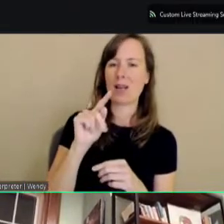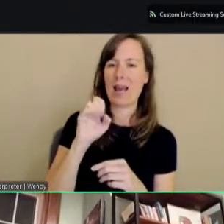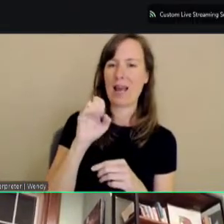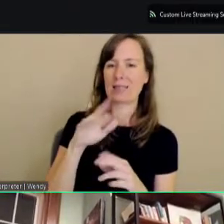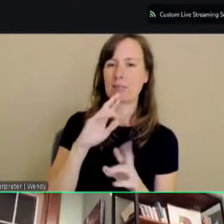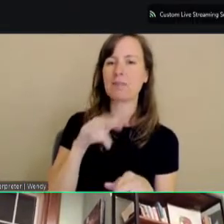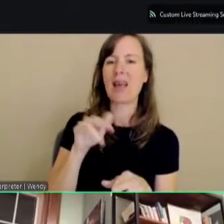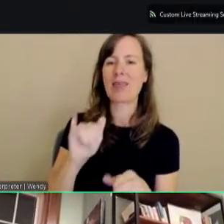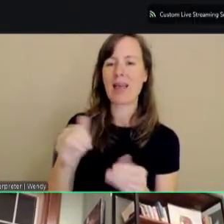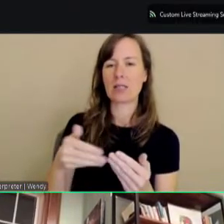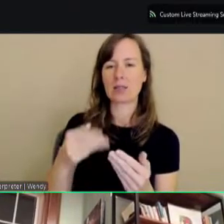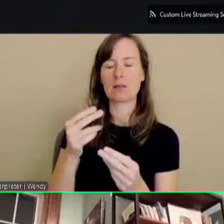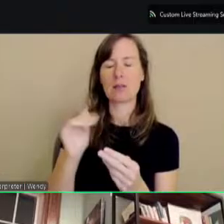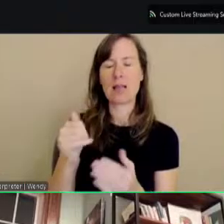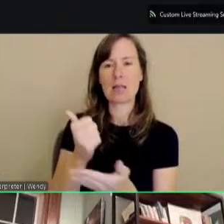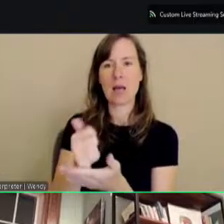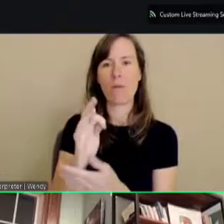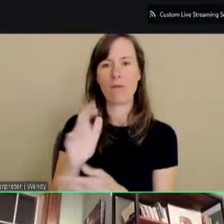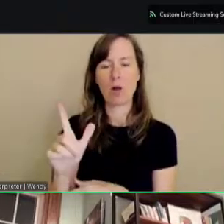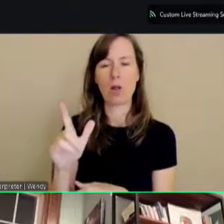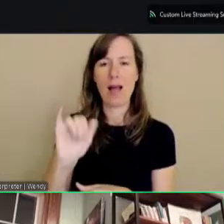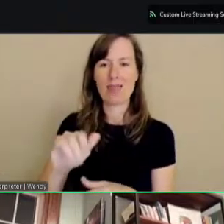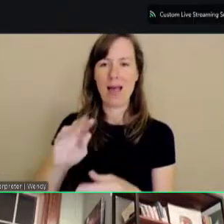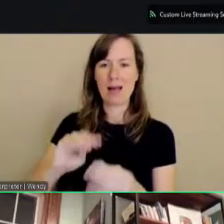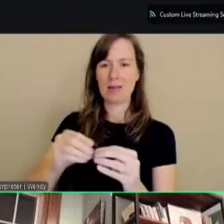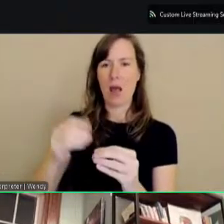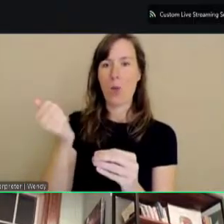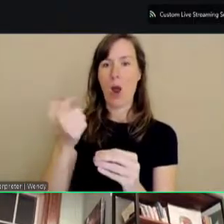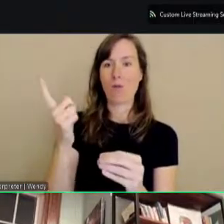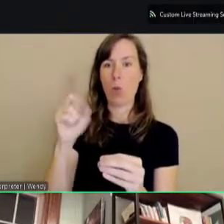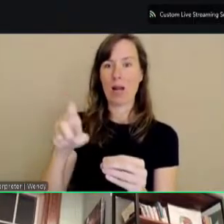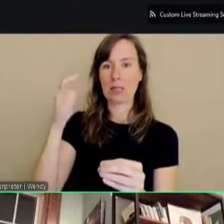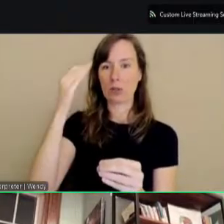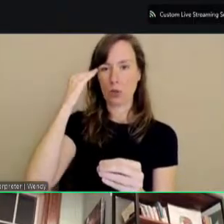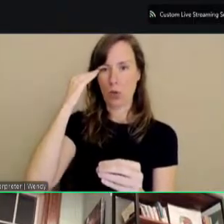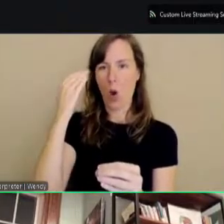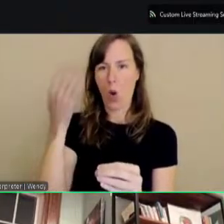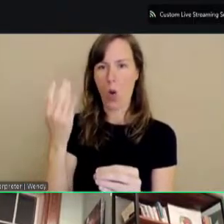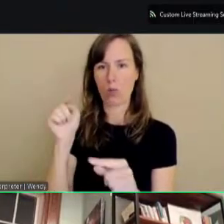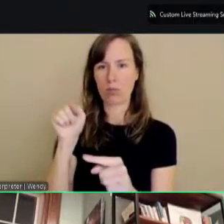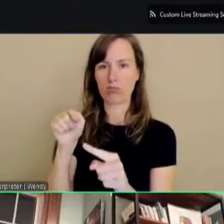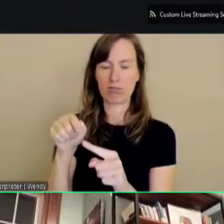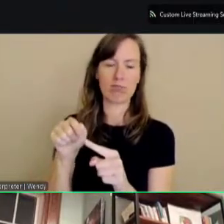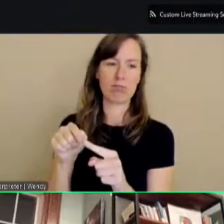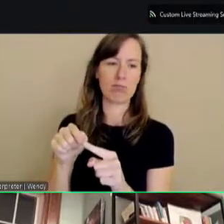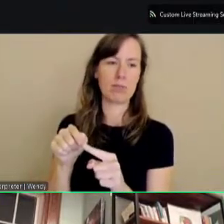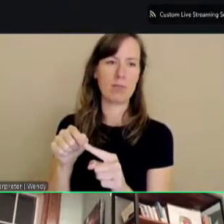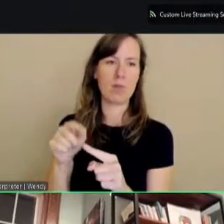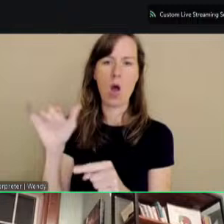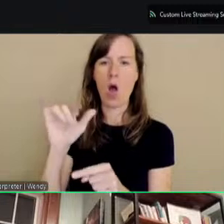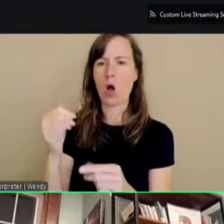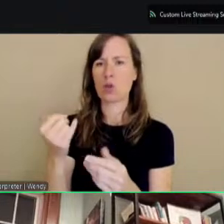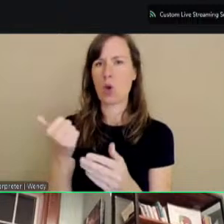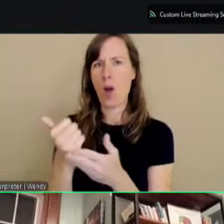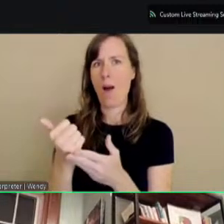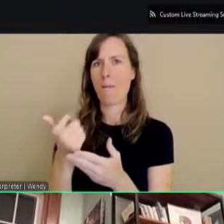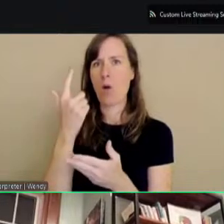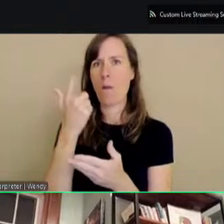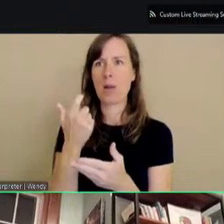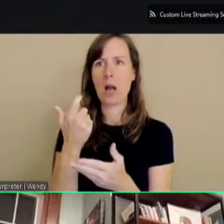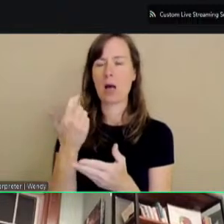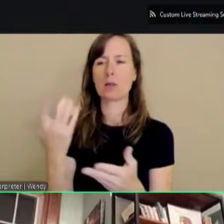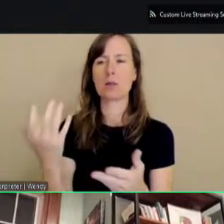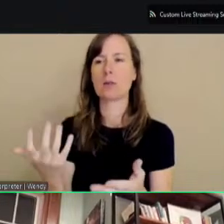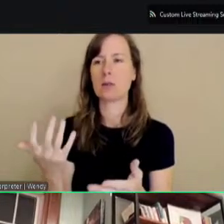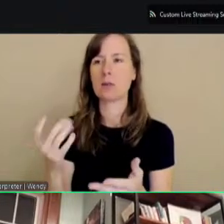the number that everyone needs to know, and it's also useful because I think it would be reckless to try to